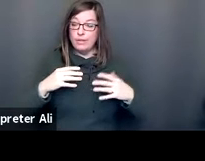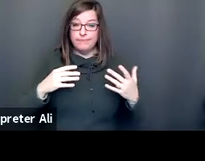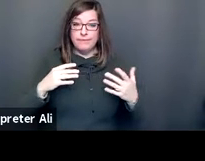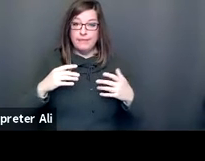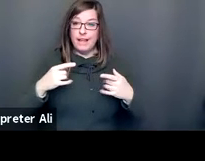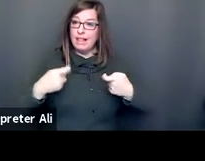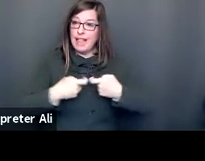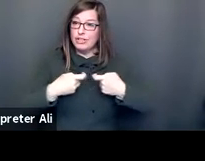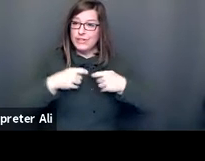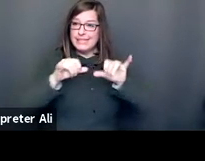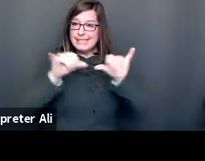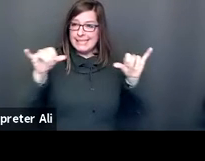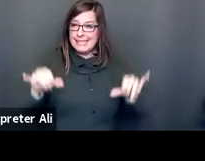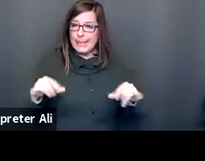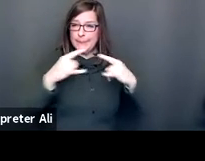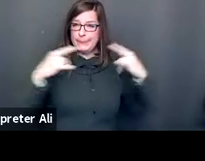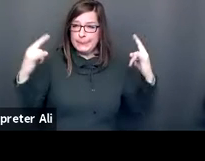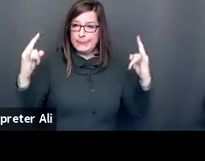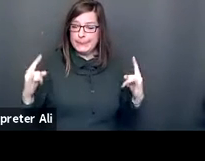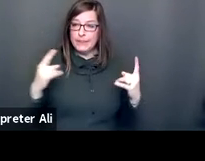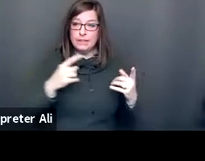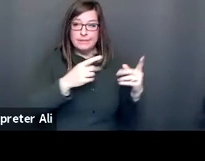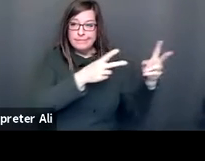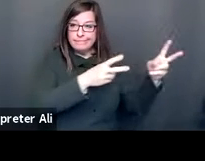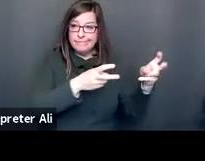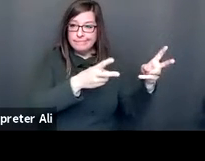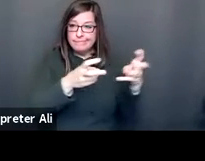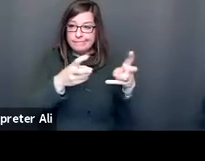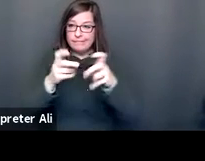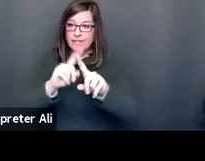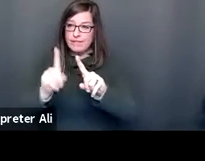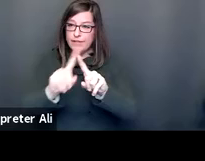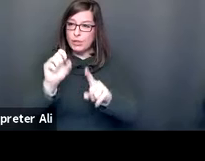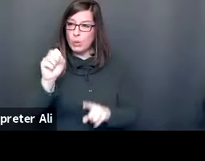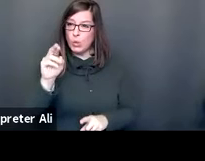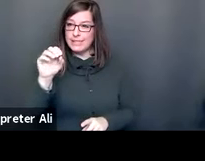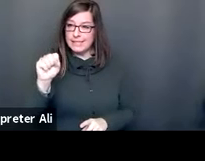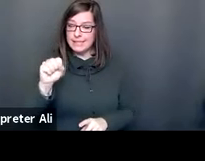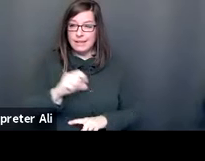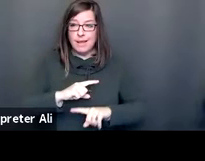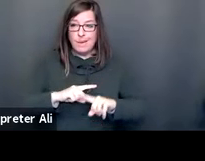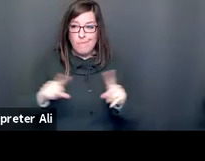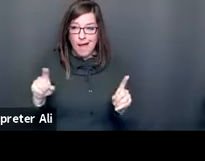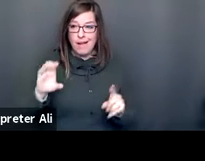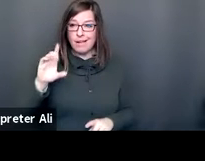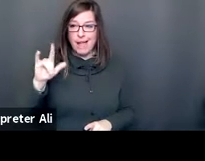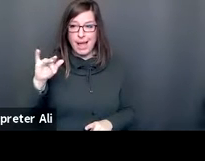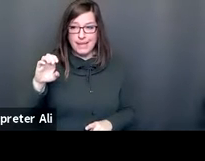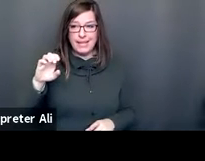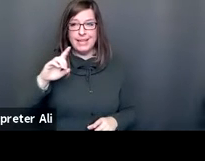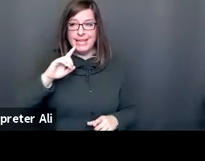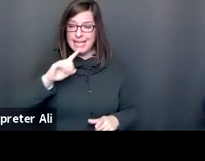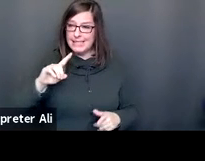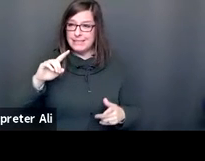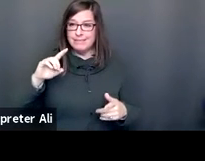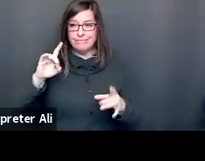whole variety of sources. And when we know that the climate crisis is looming and needs to be addressed,